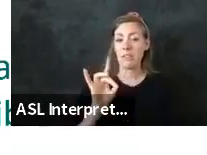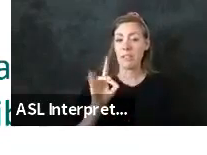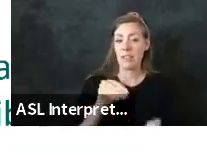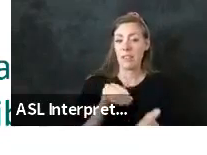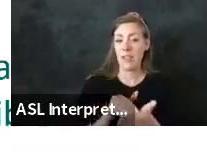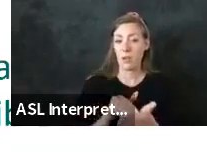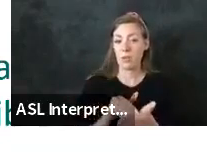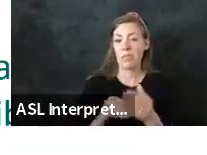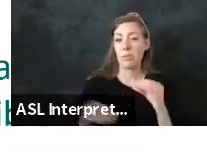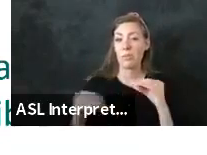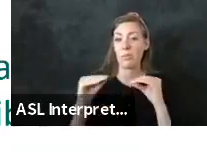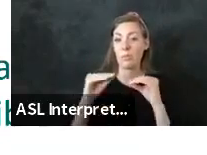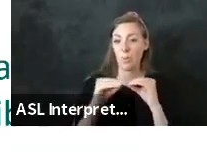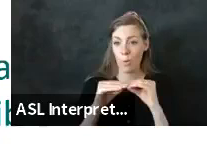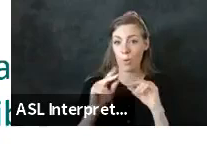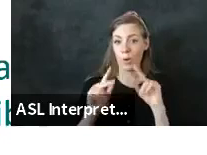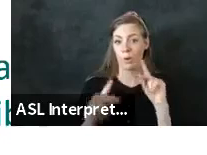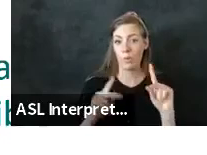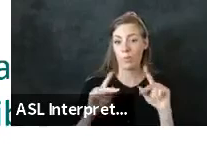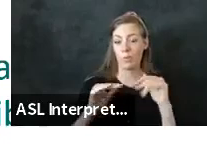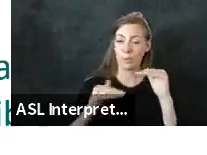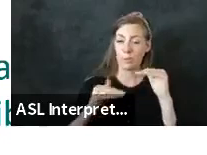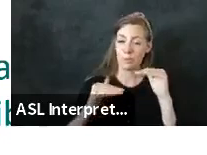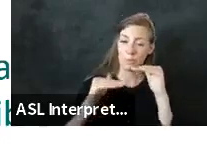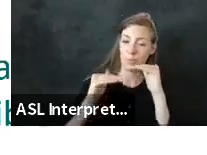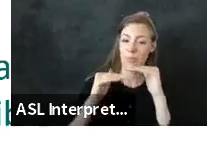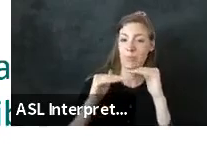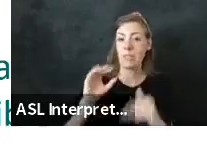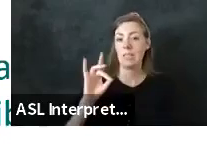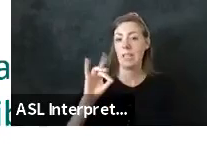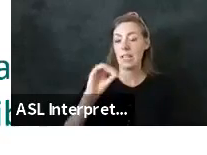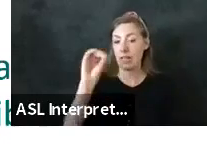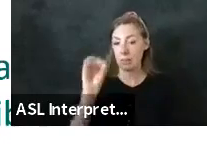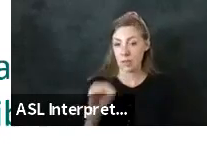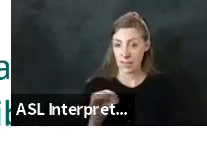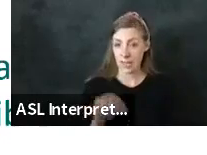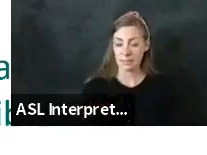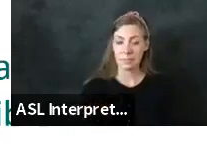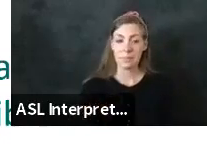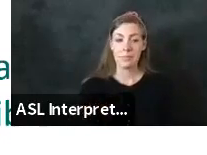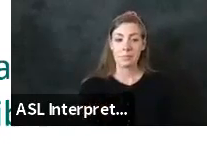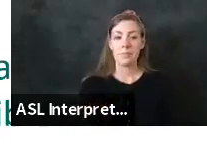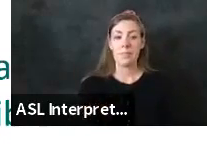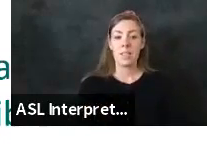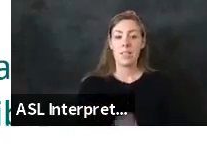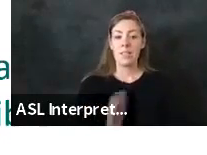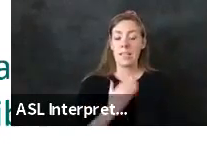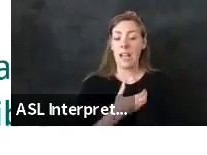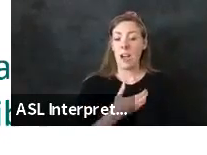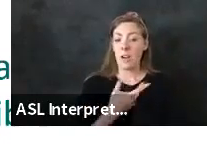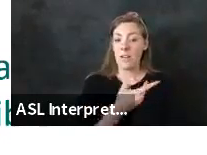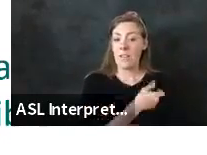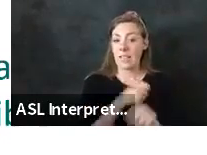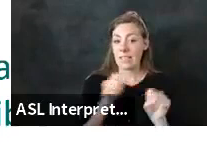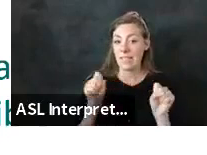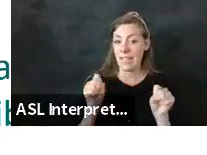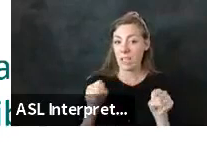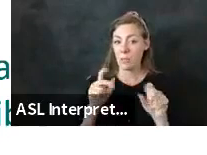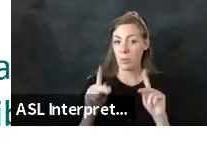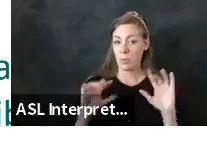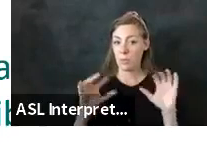more individuals to reach that 80% benchmark. Our vaccine eligible population will